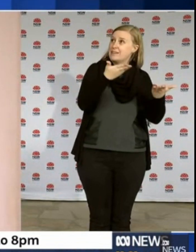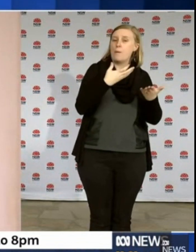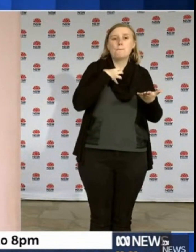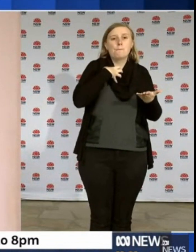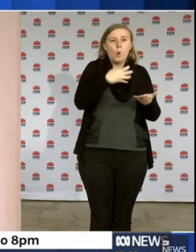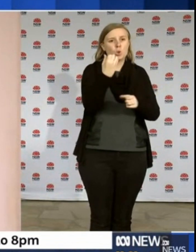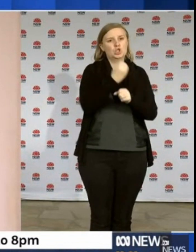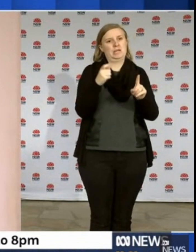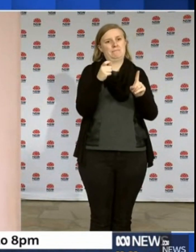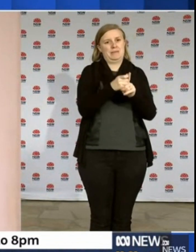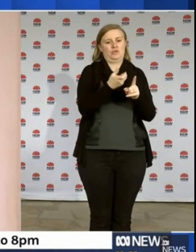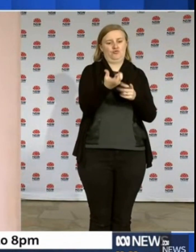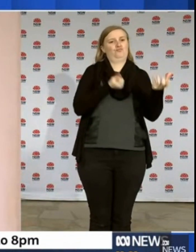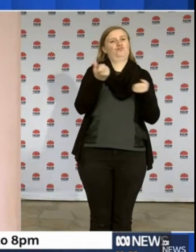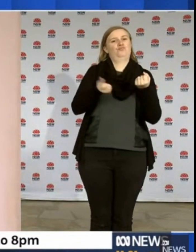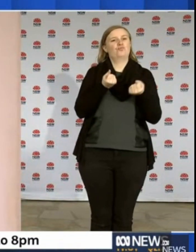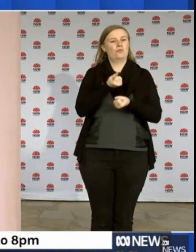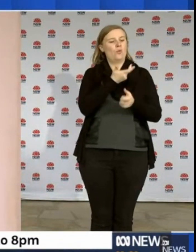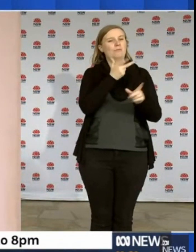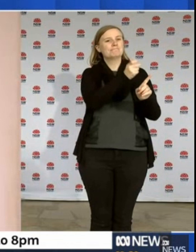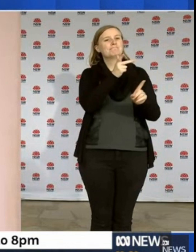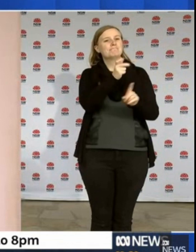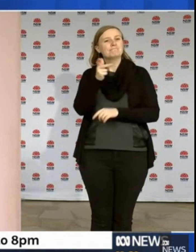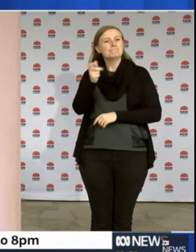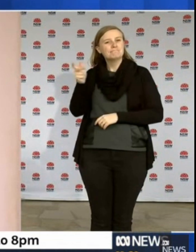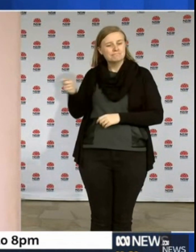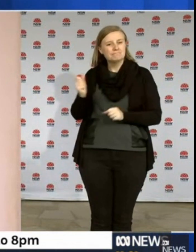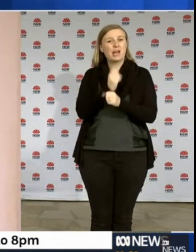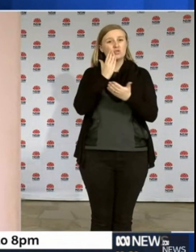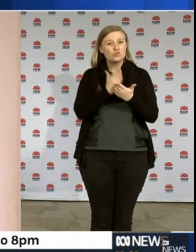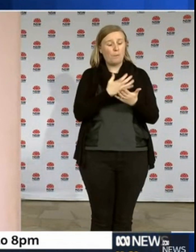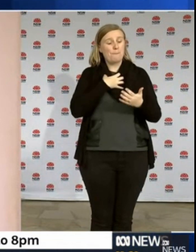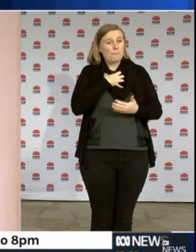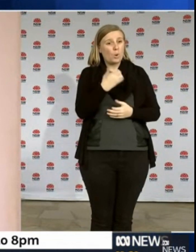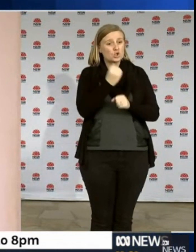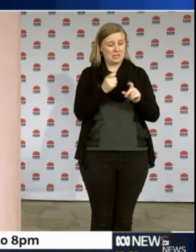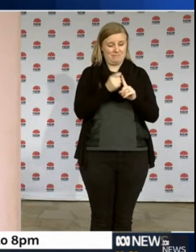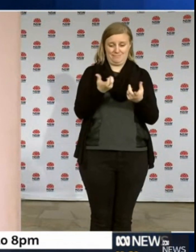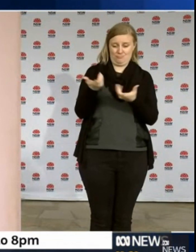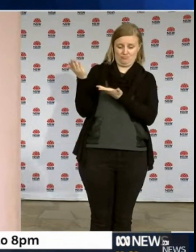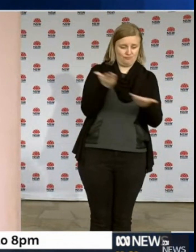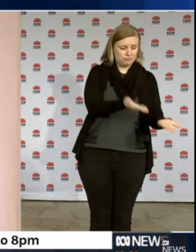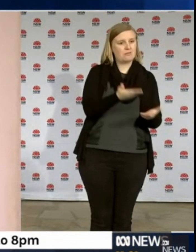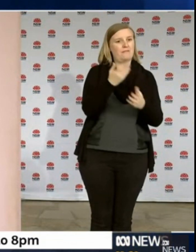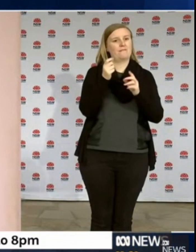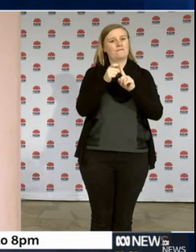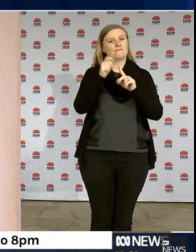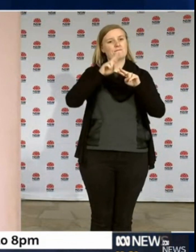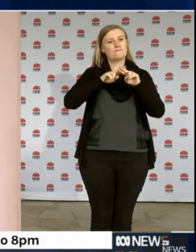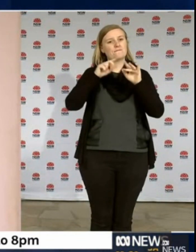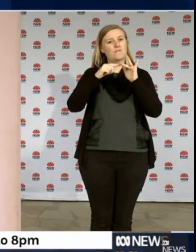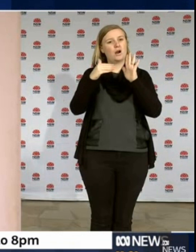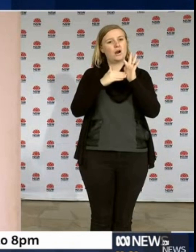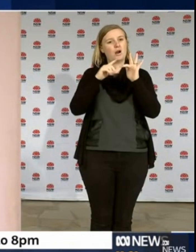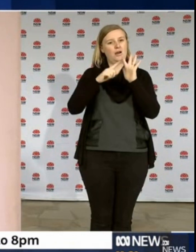access to doses, making sure the GPs have access to Pfizer as well, because in the next few months we will need all hands on deck.